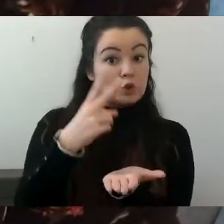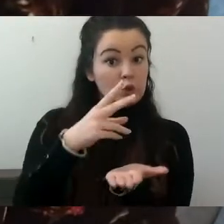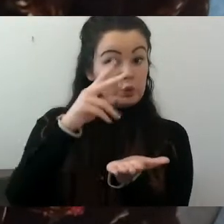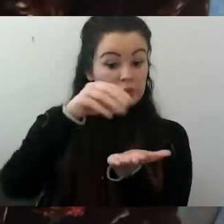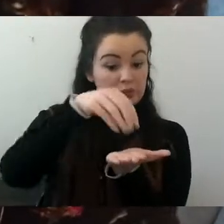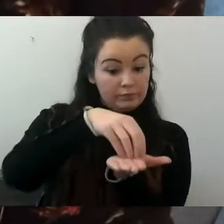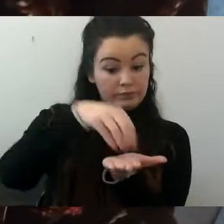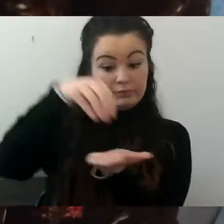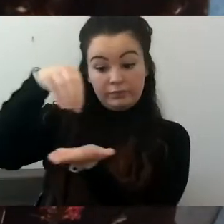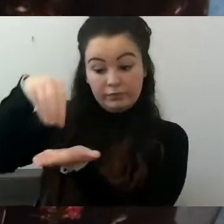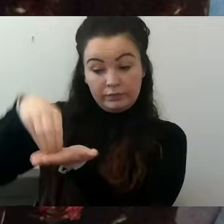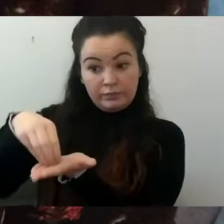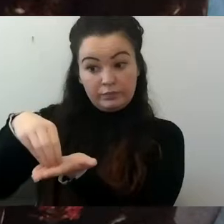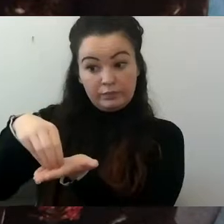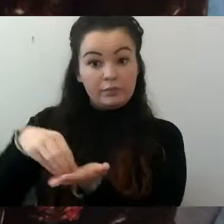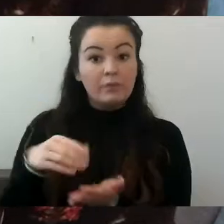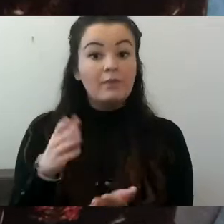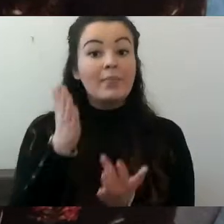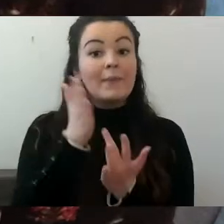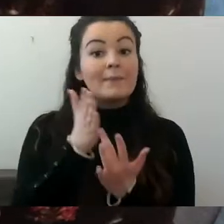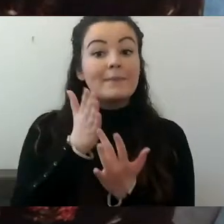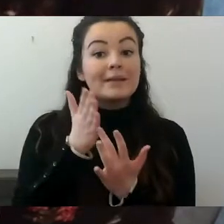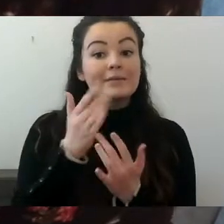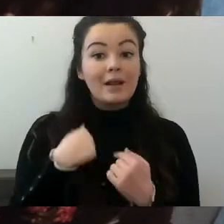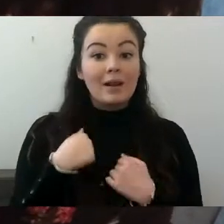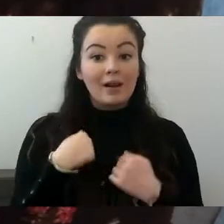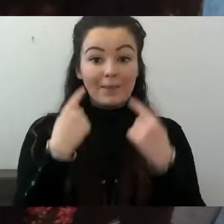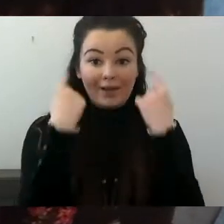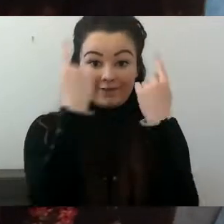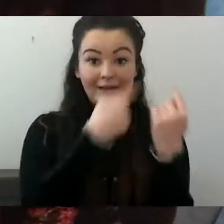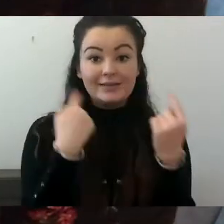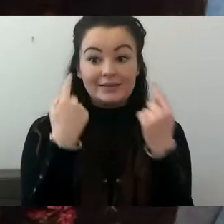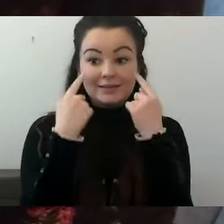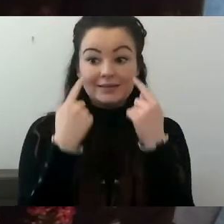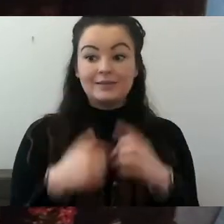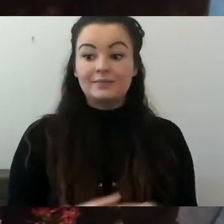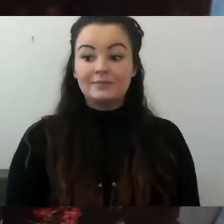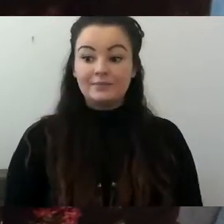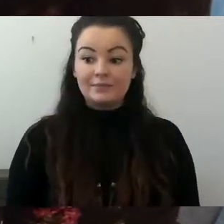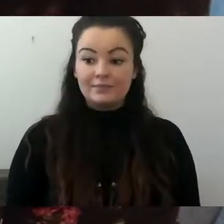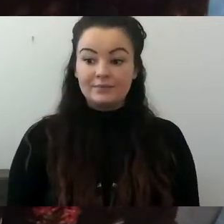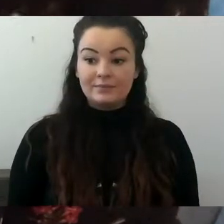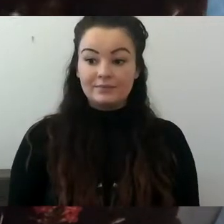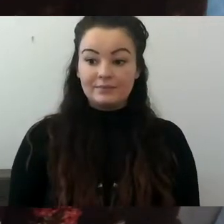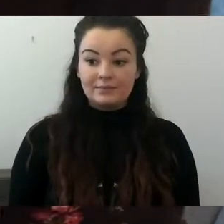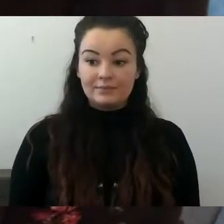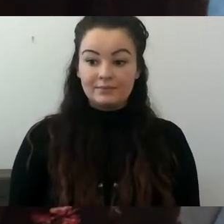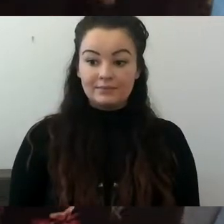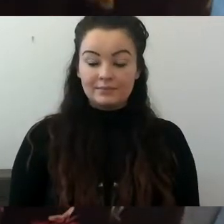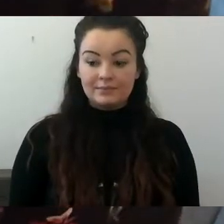put two. I'm going to print it twice in the middle of my